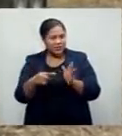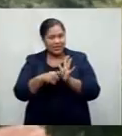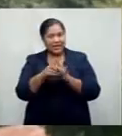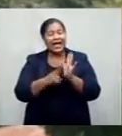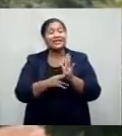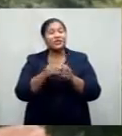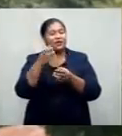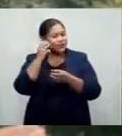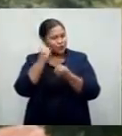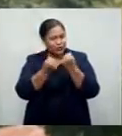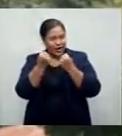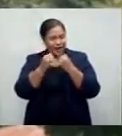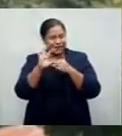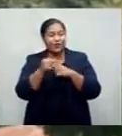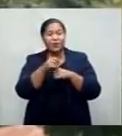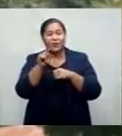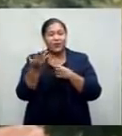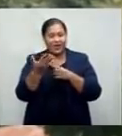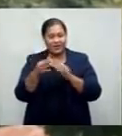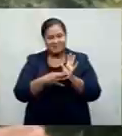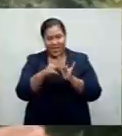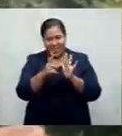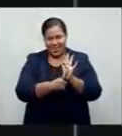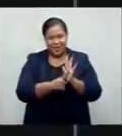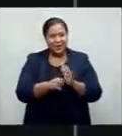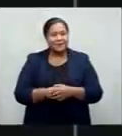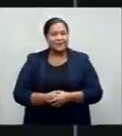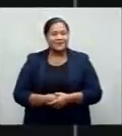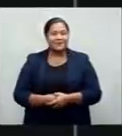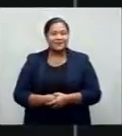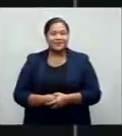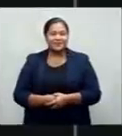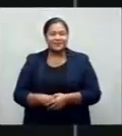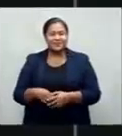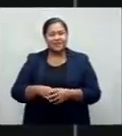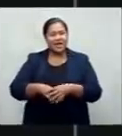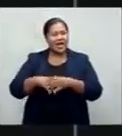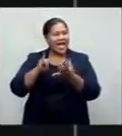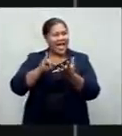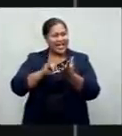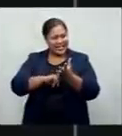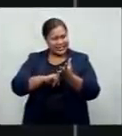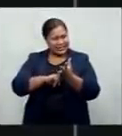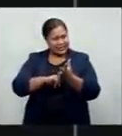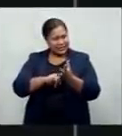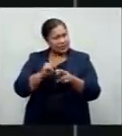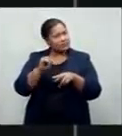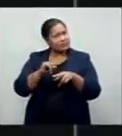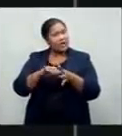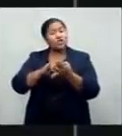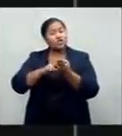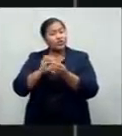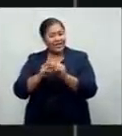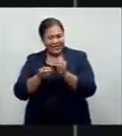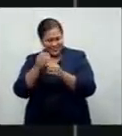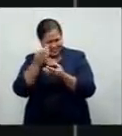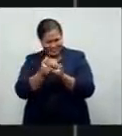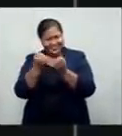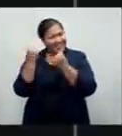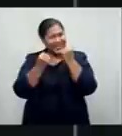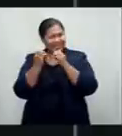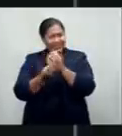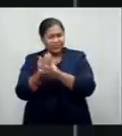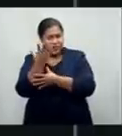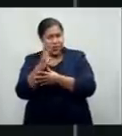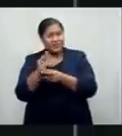mill. Philip Naikaso, FBC News. The Sugarcane Growers Council is urging cane farmers in Lambasa and Senganga